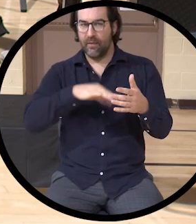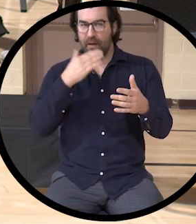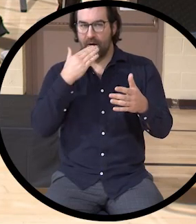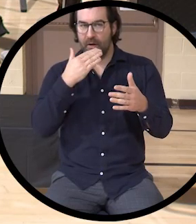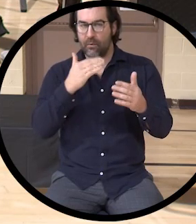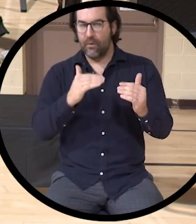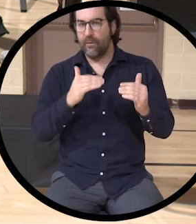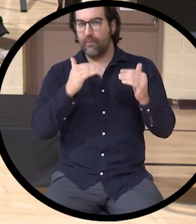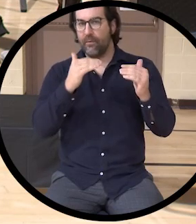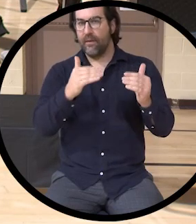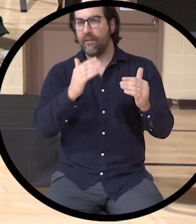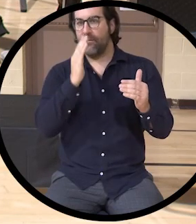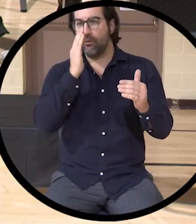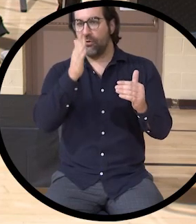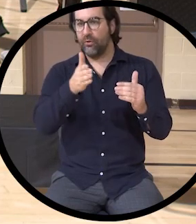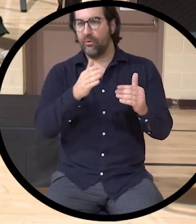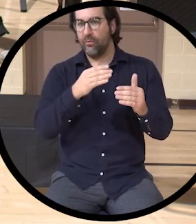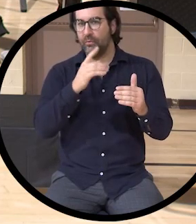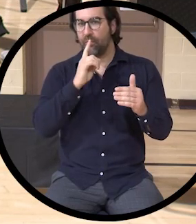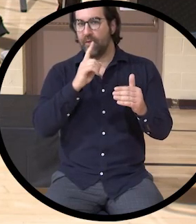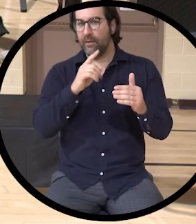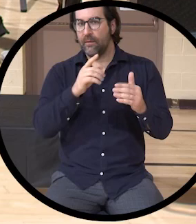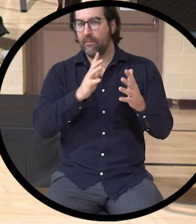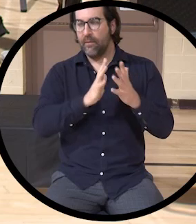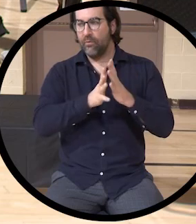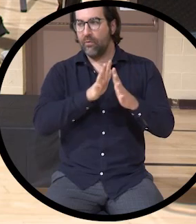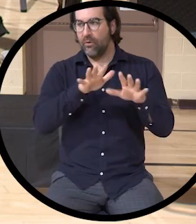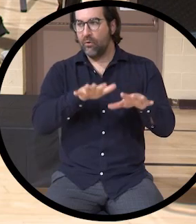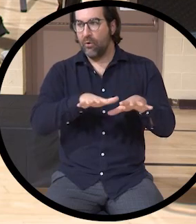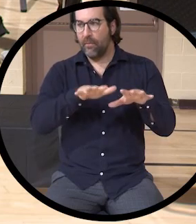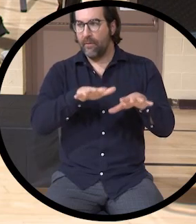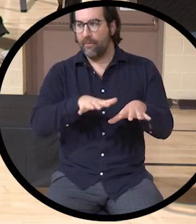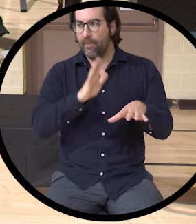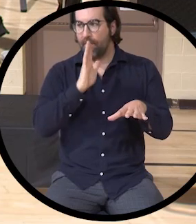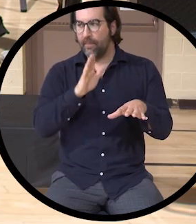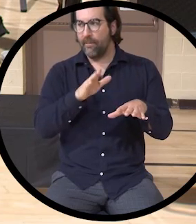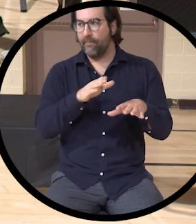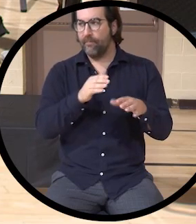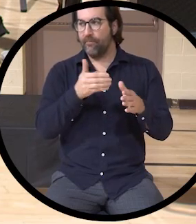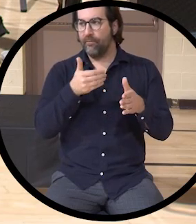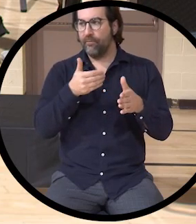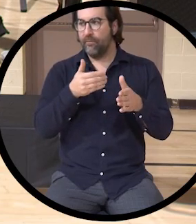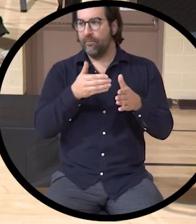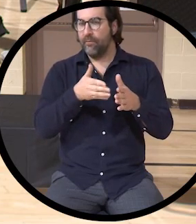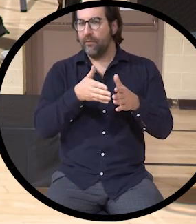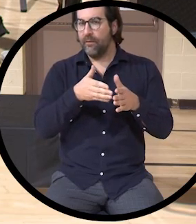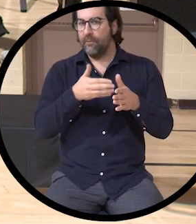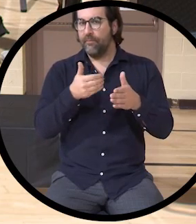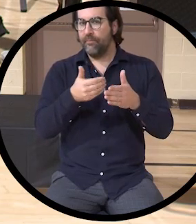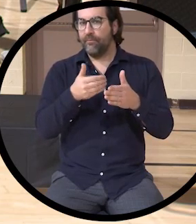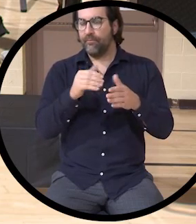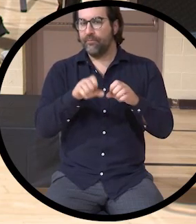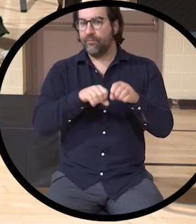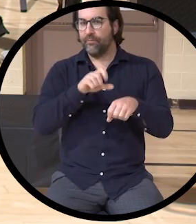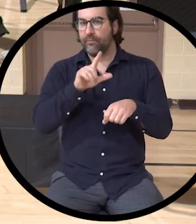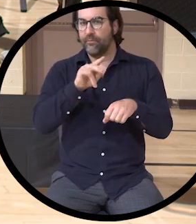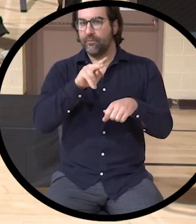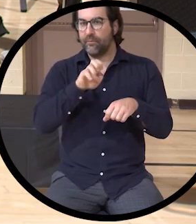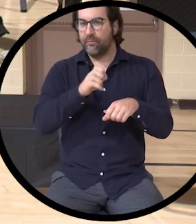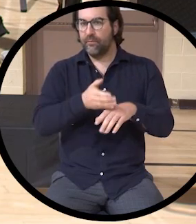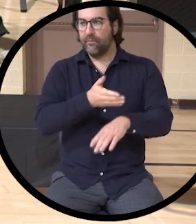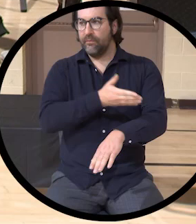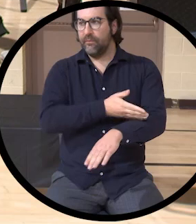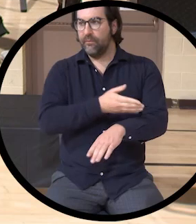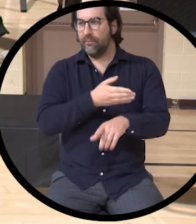Negley in the future. Negley benefit from traffic calming to be alongside those with the bike lane improvements, because bike